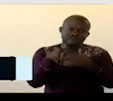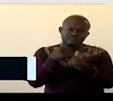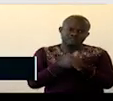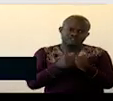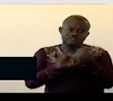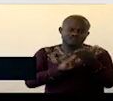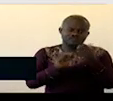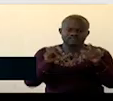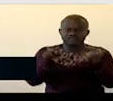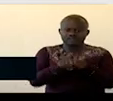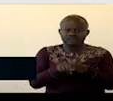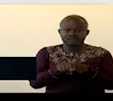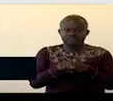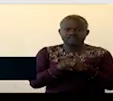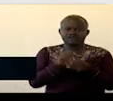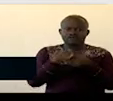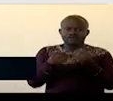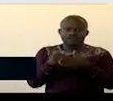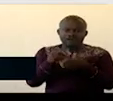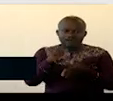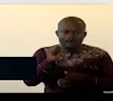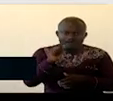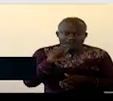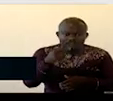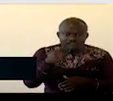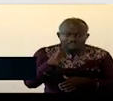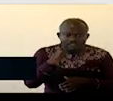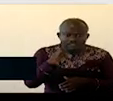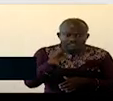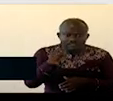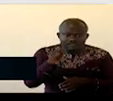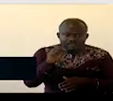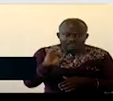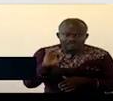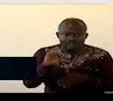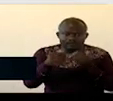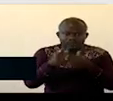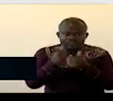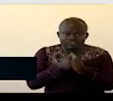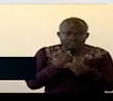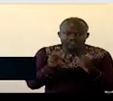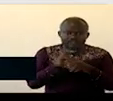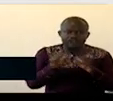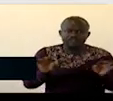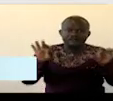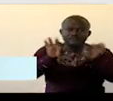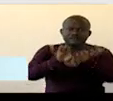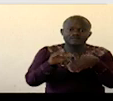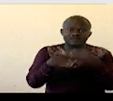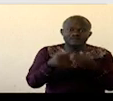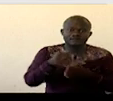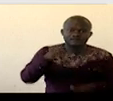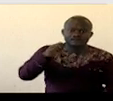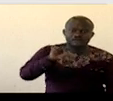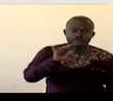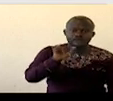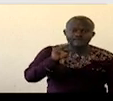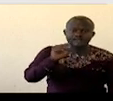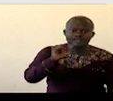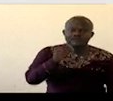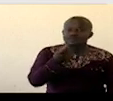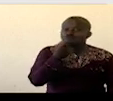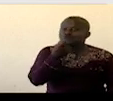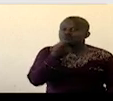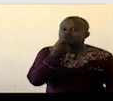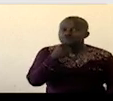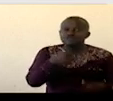as analgesic. These are very important. And then quinine is used for the